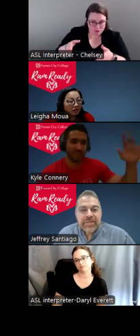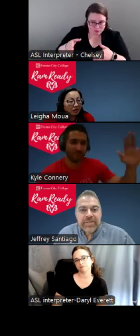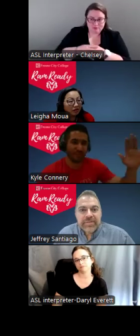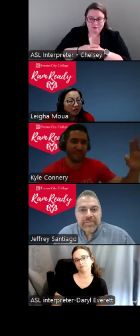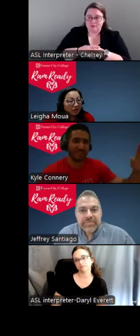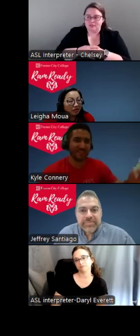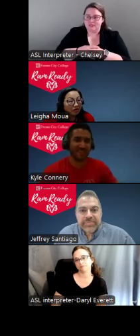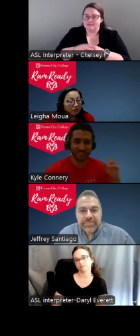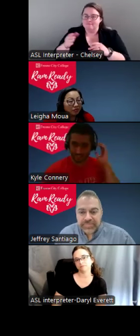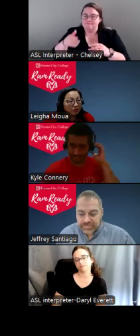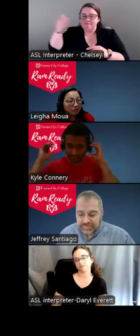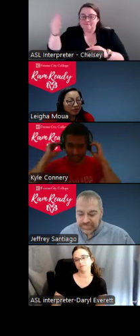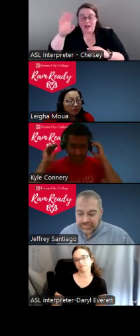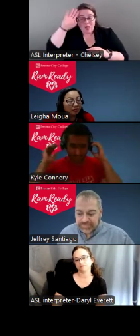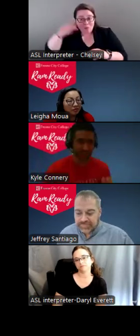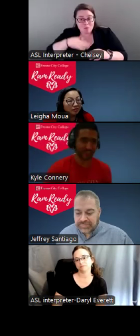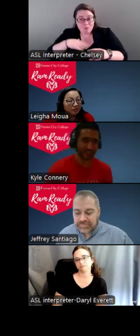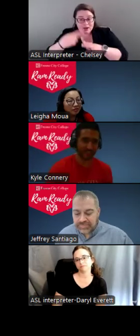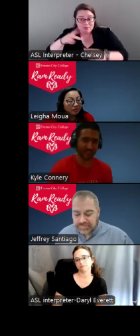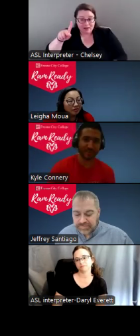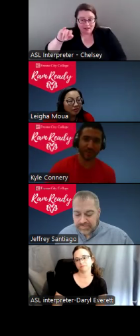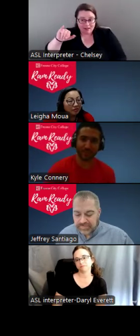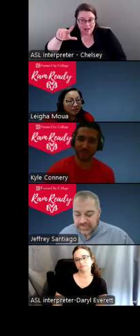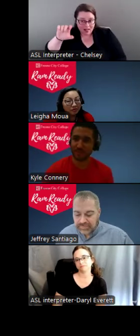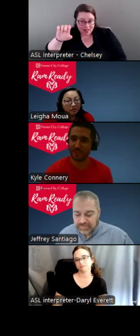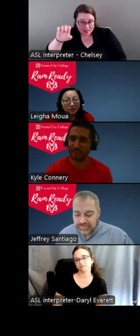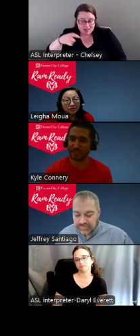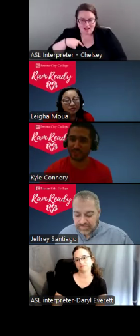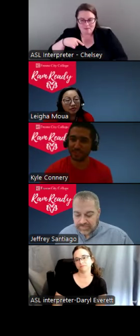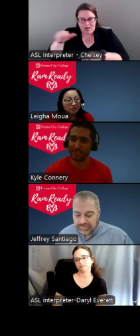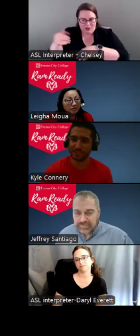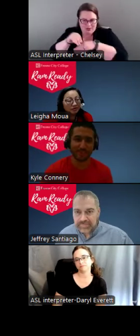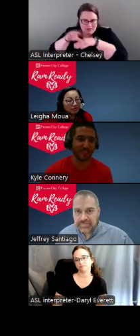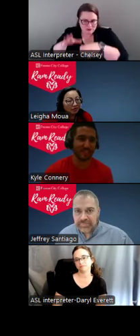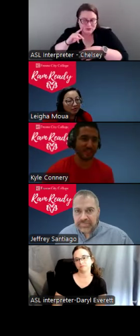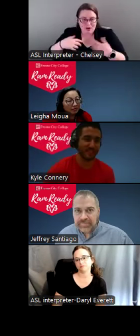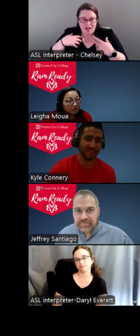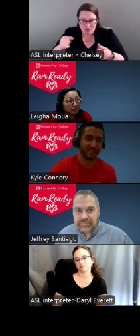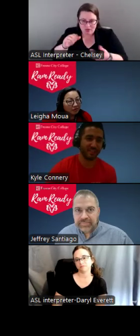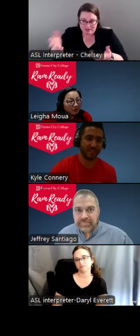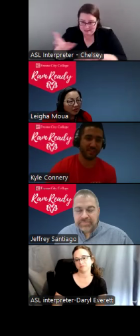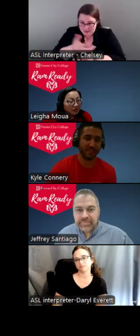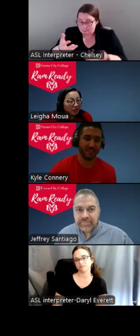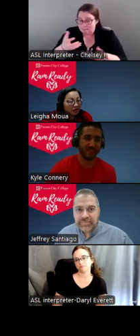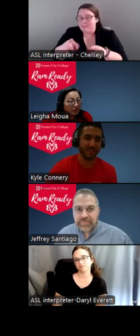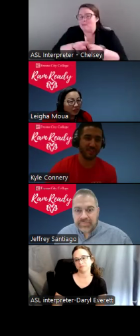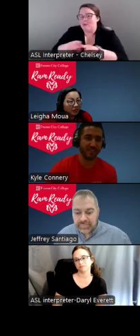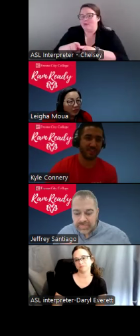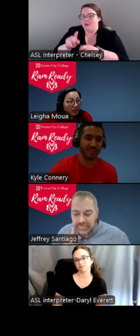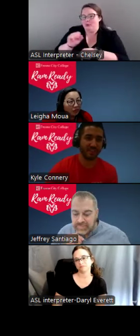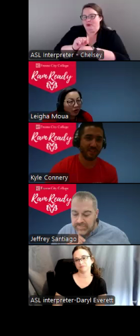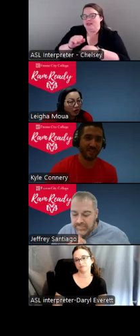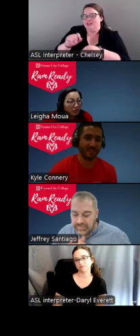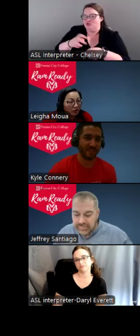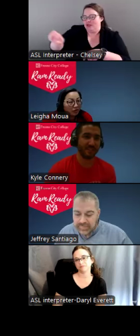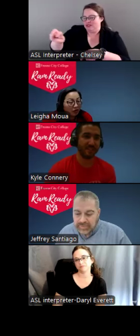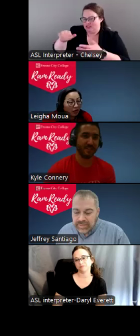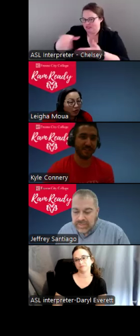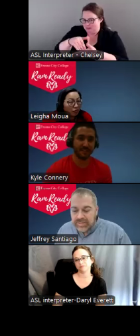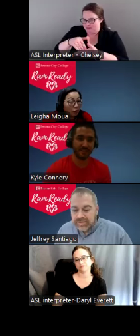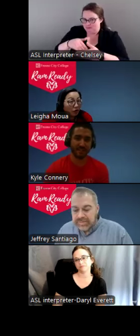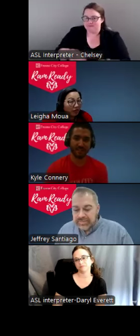Hello, everyone. My name is Kyle, one of the counselors on the Health and STEM pathway as well, also in the Transfer Center. Hello, everybody. Welcome